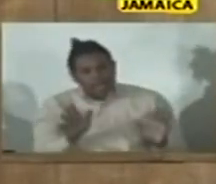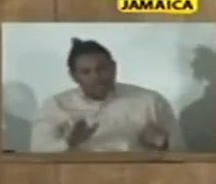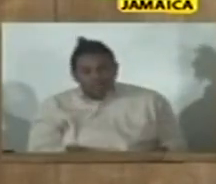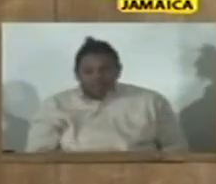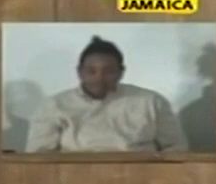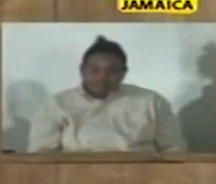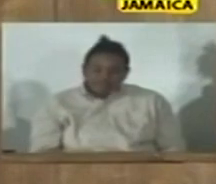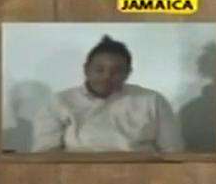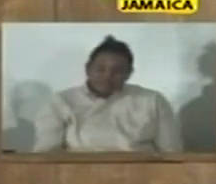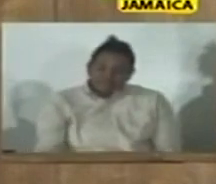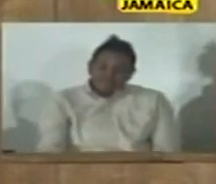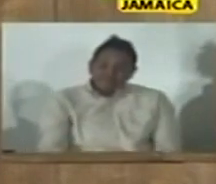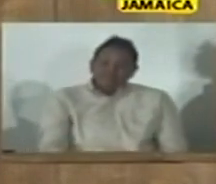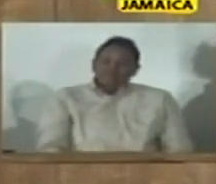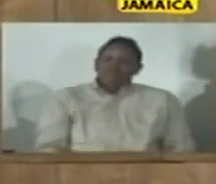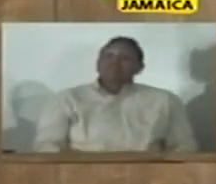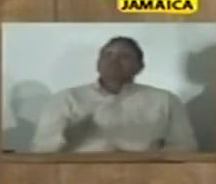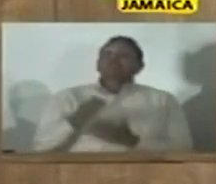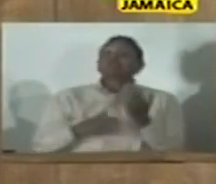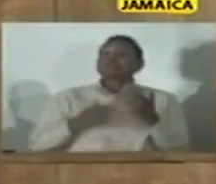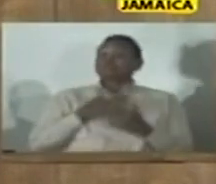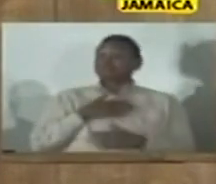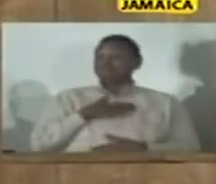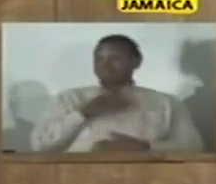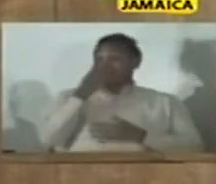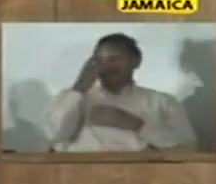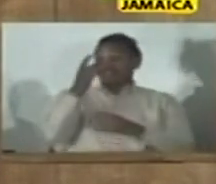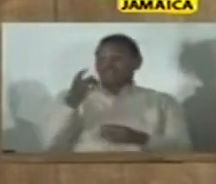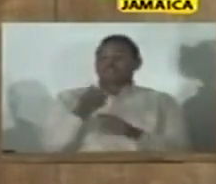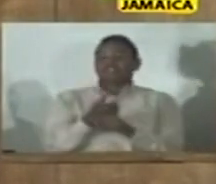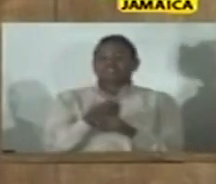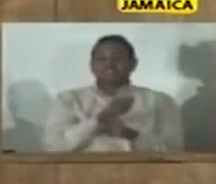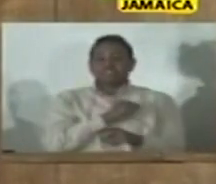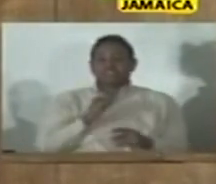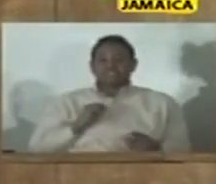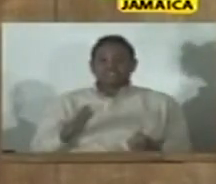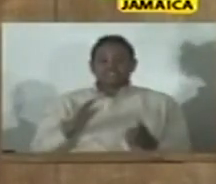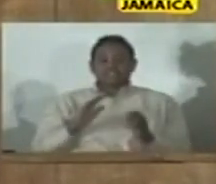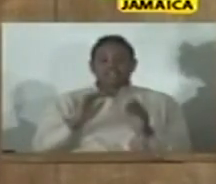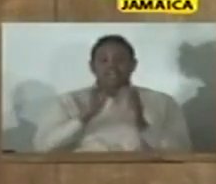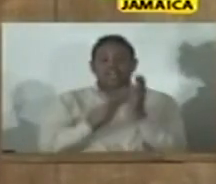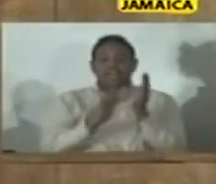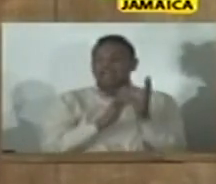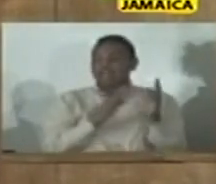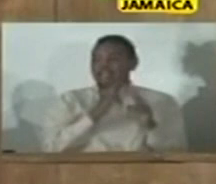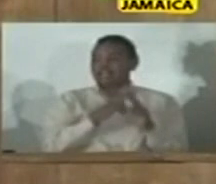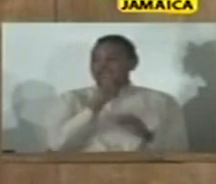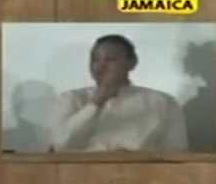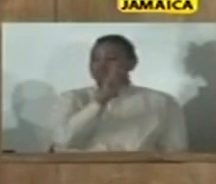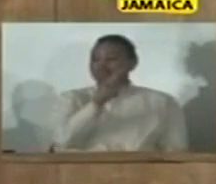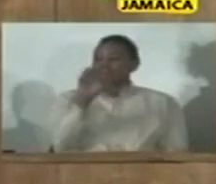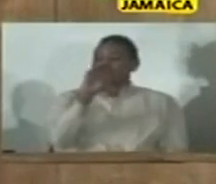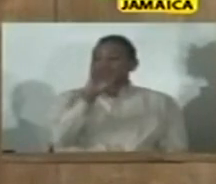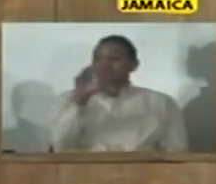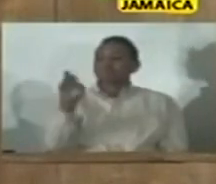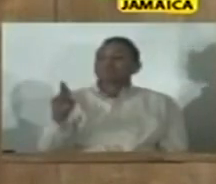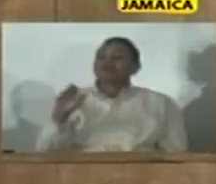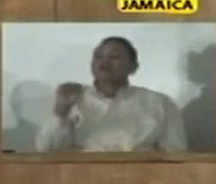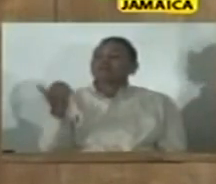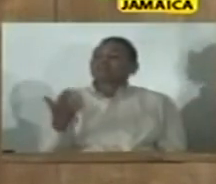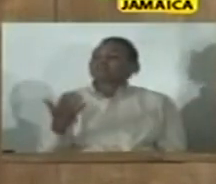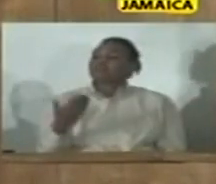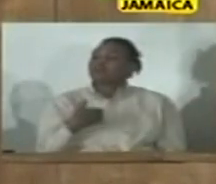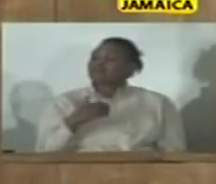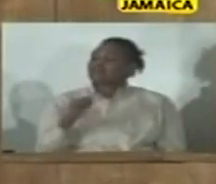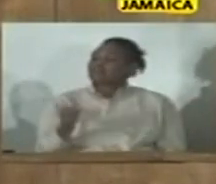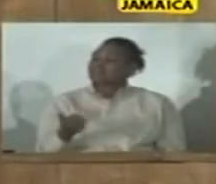A part of my interest as a senator is to clear the name of Doreen Miller. Others may have other interests. A point of order,